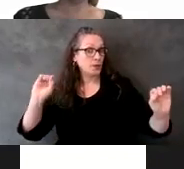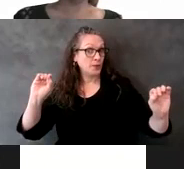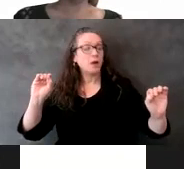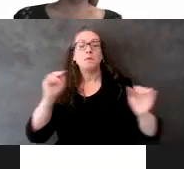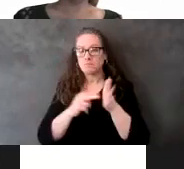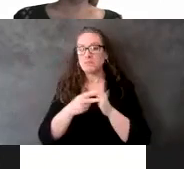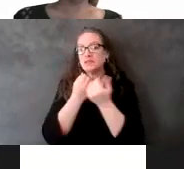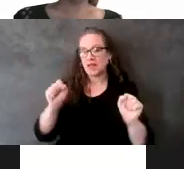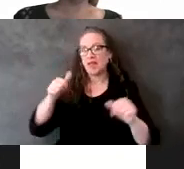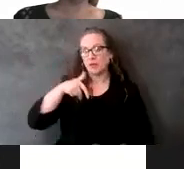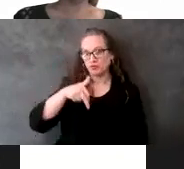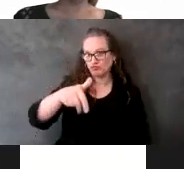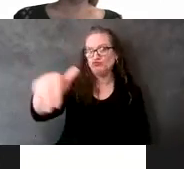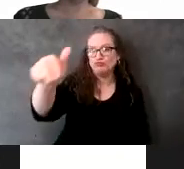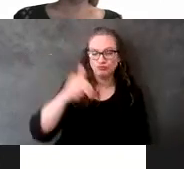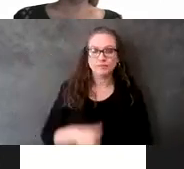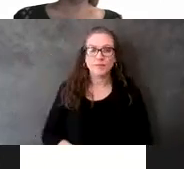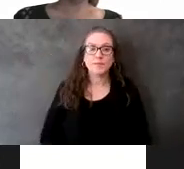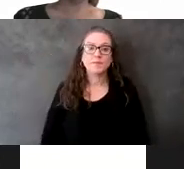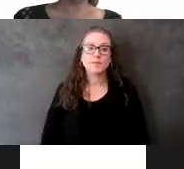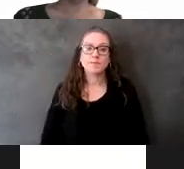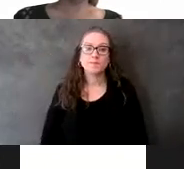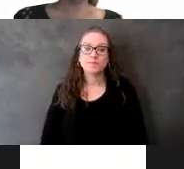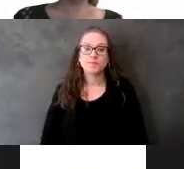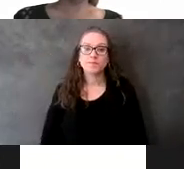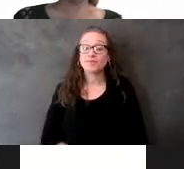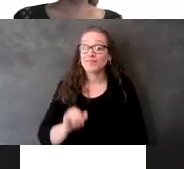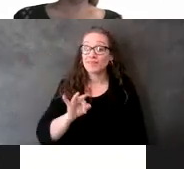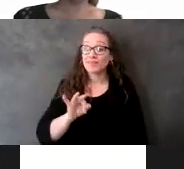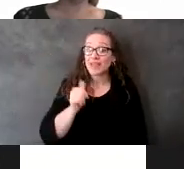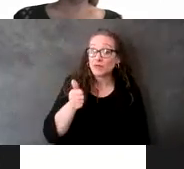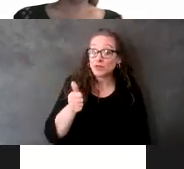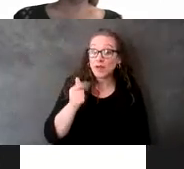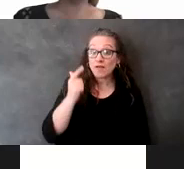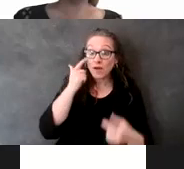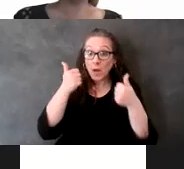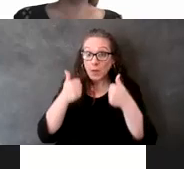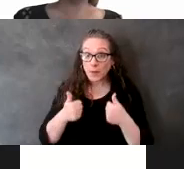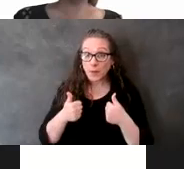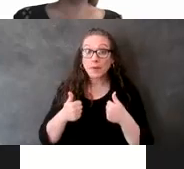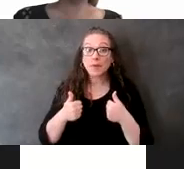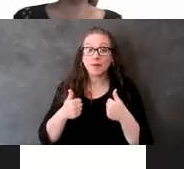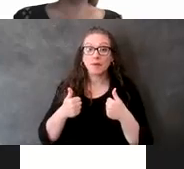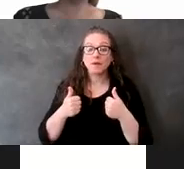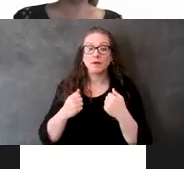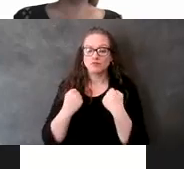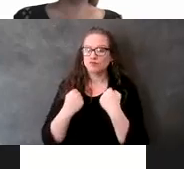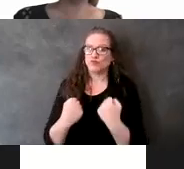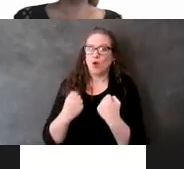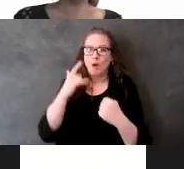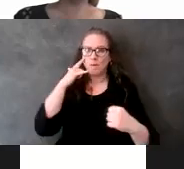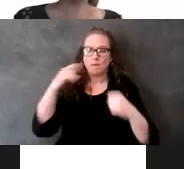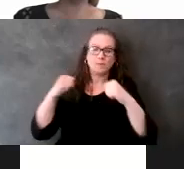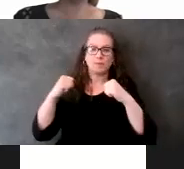into traffic. If you are a person with low vision, these bright colors assist you in navigating toward